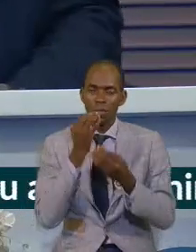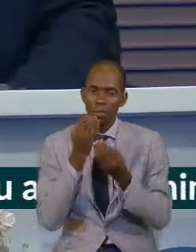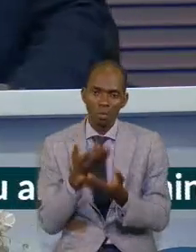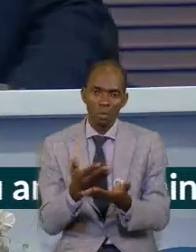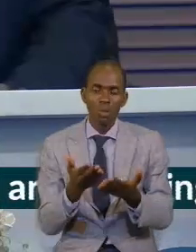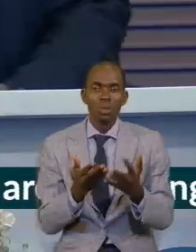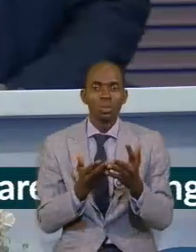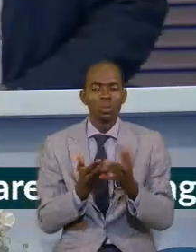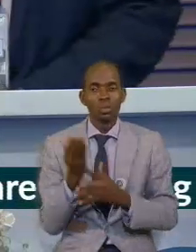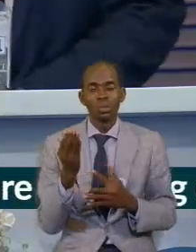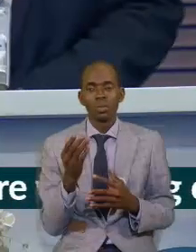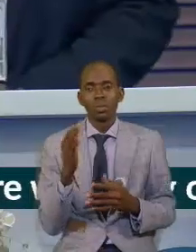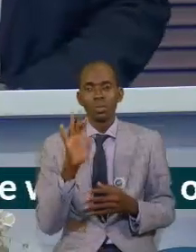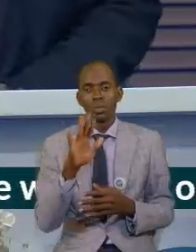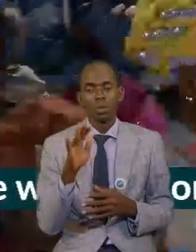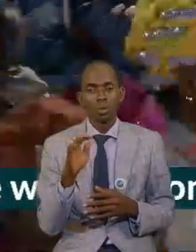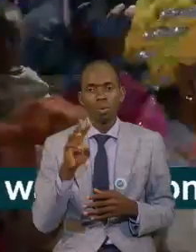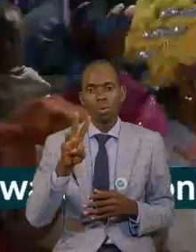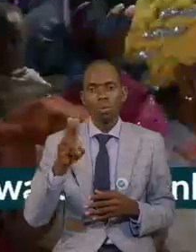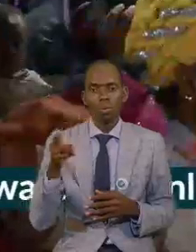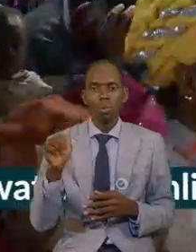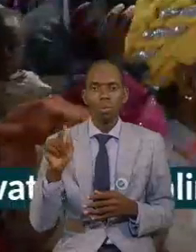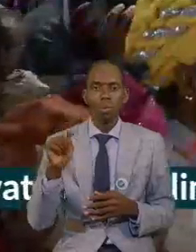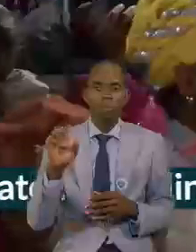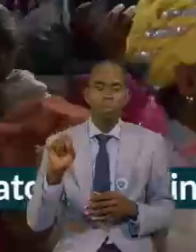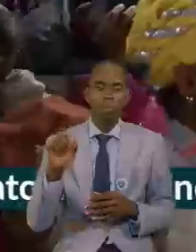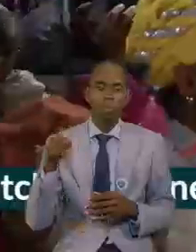Plus 234. Plus 234.